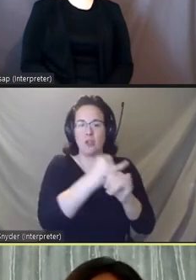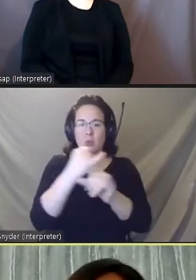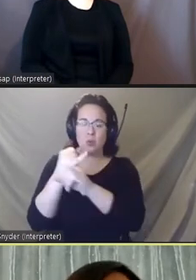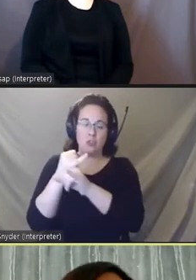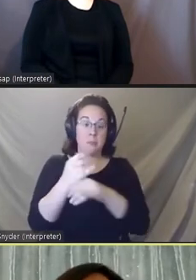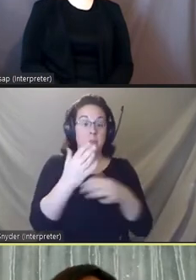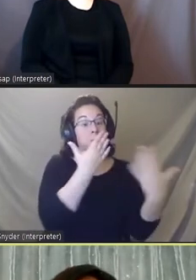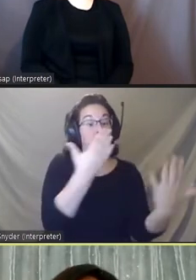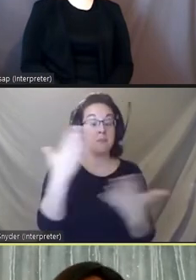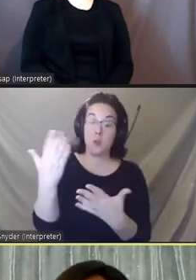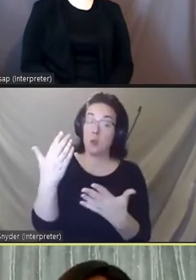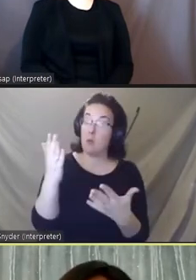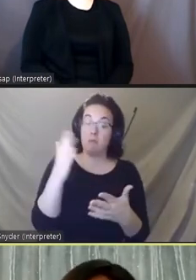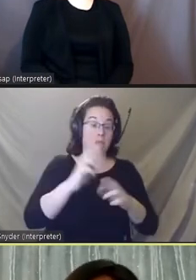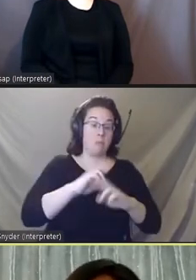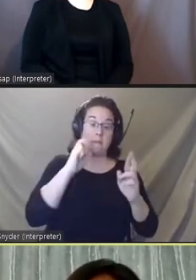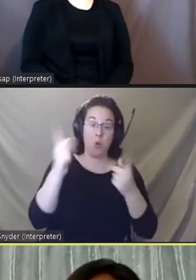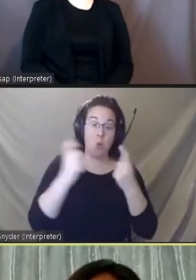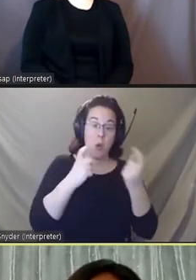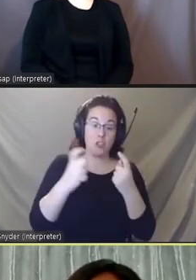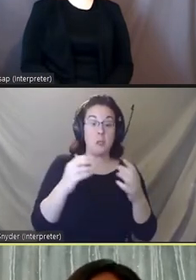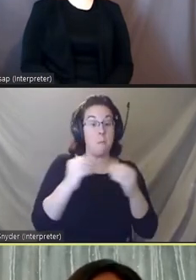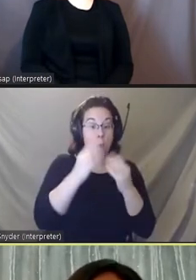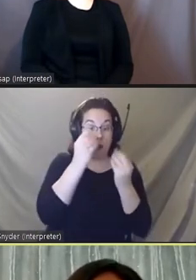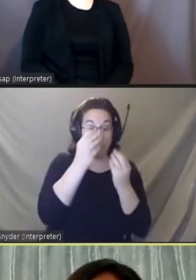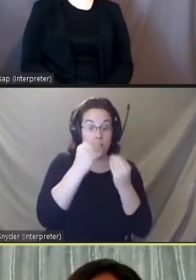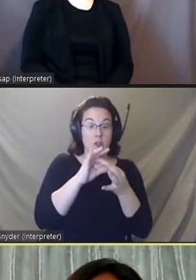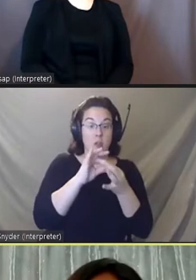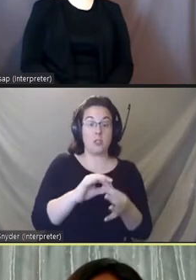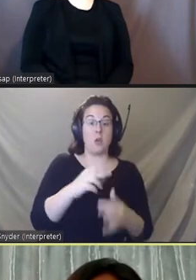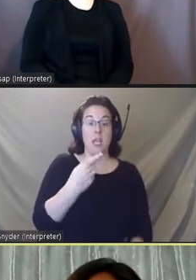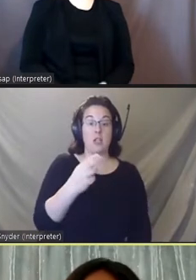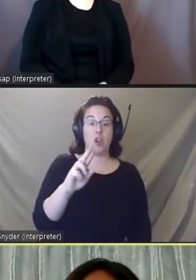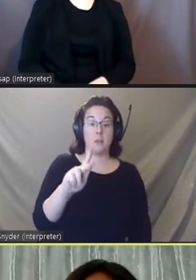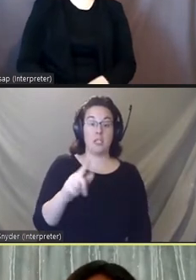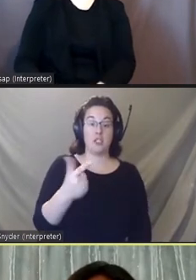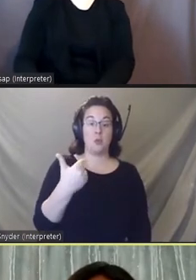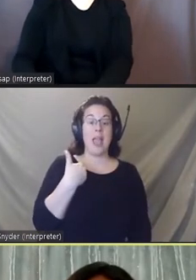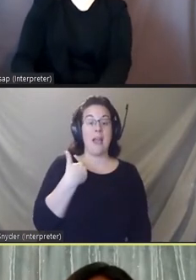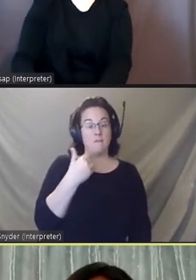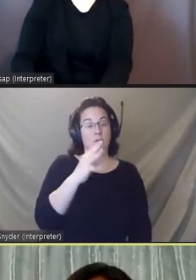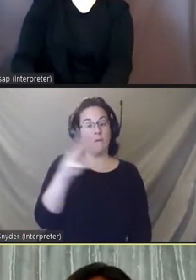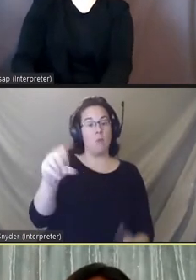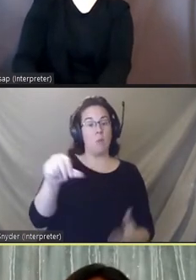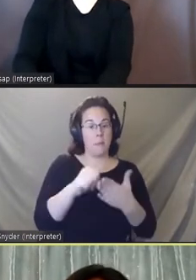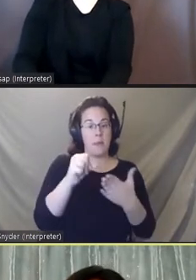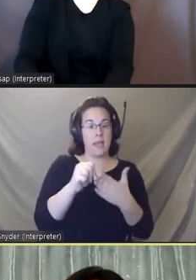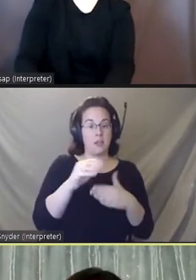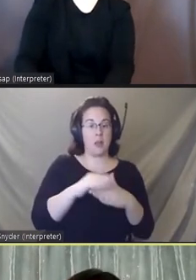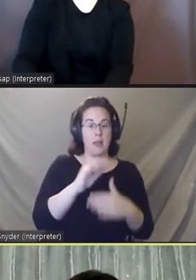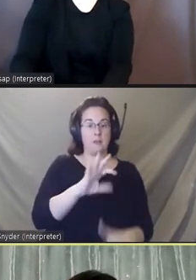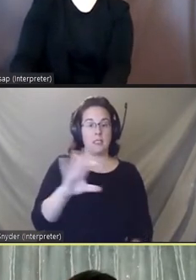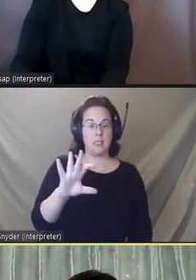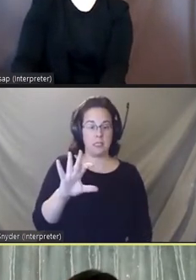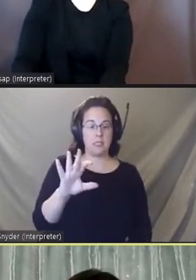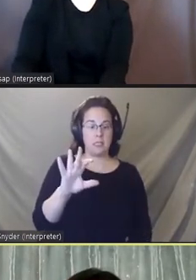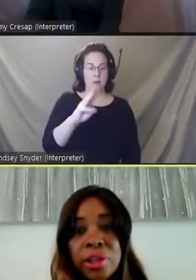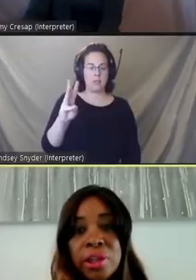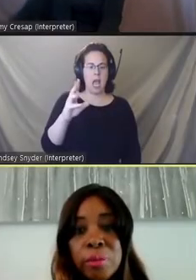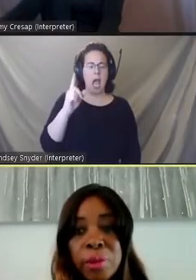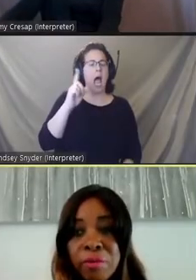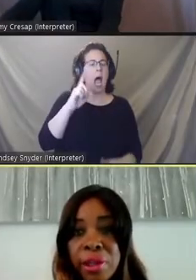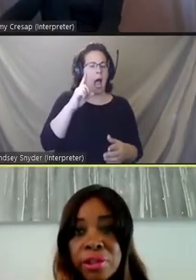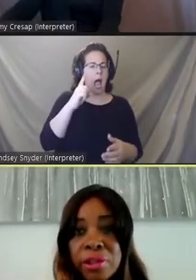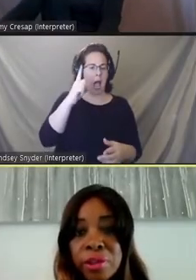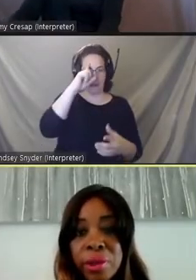can be found about regarding the HRPG on our page on the FCC's website. I understand all of these links